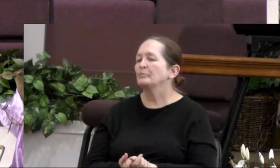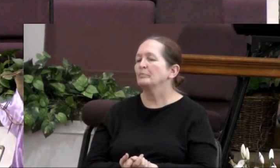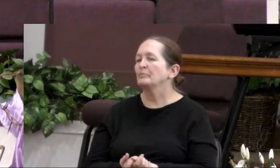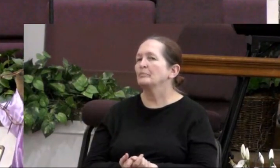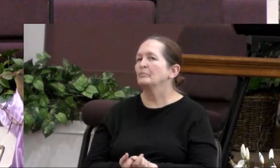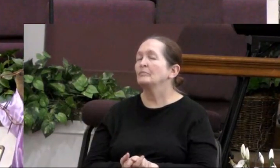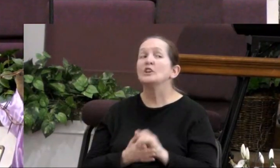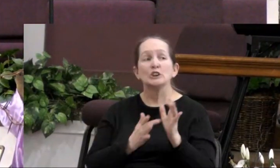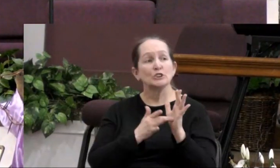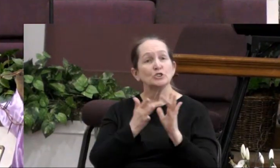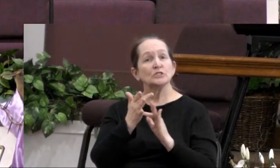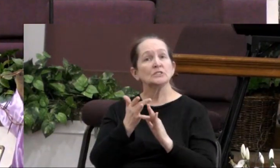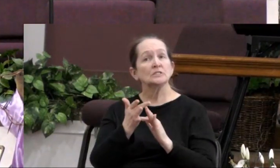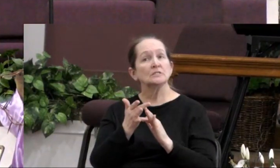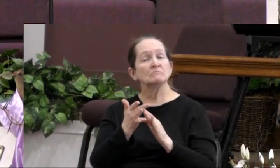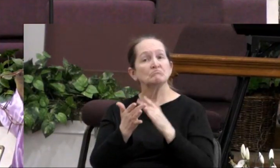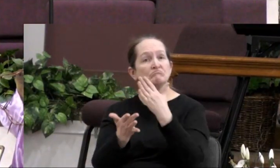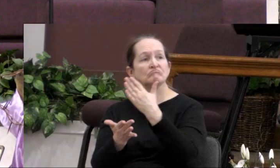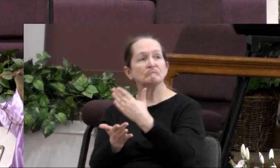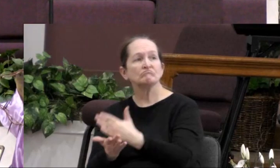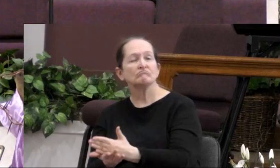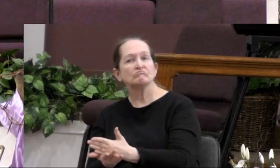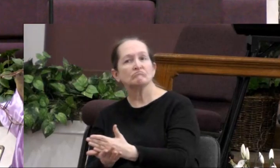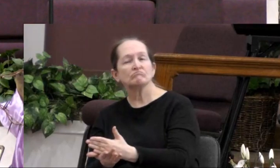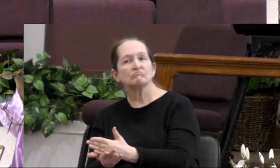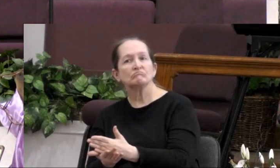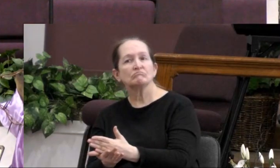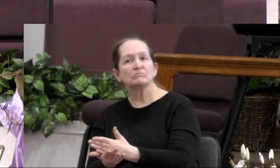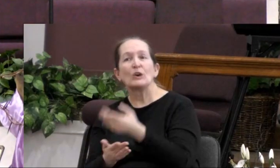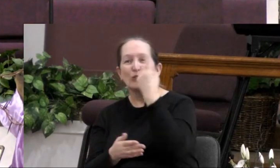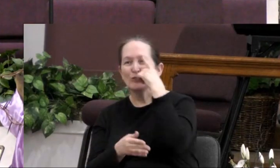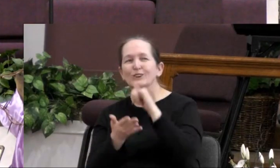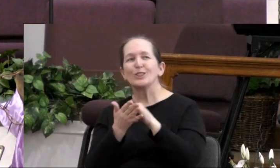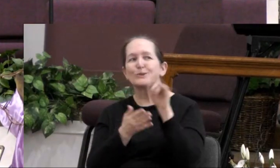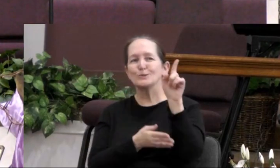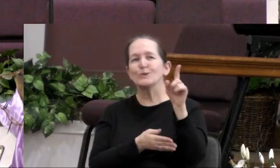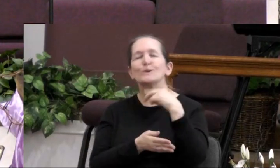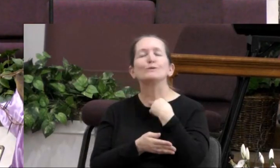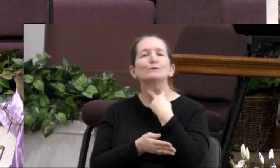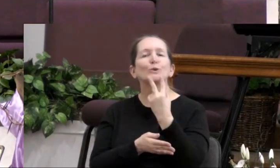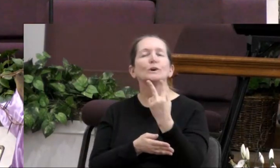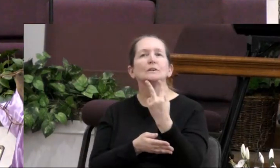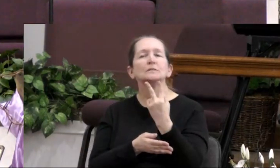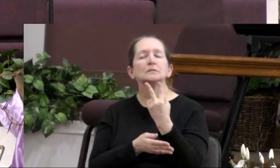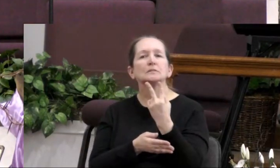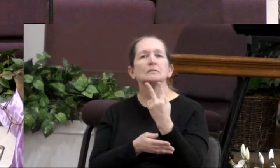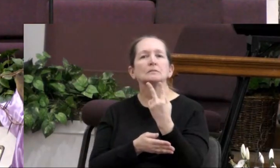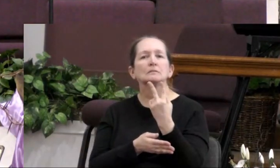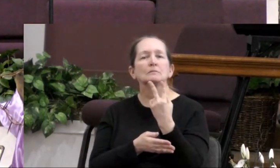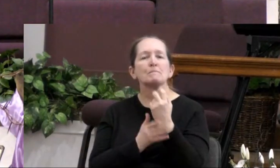And Jesus stops for that one voice.